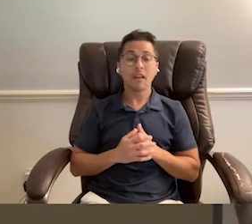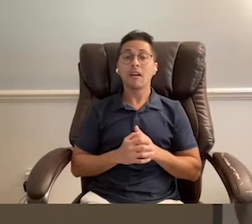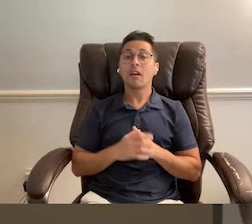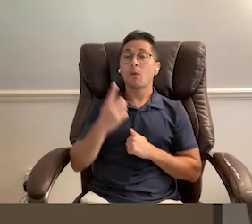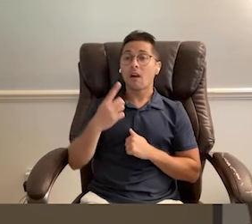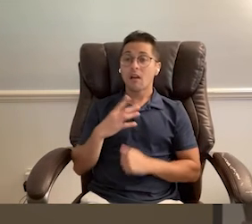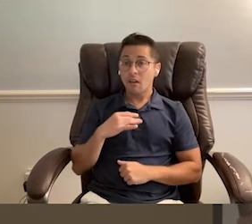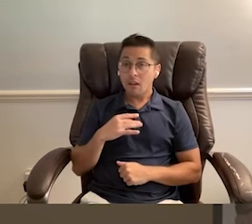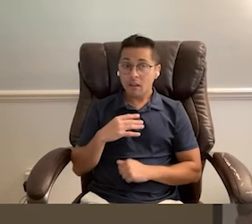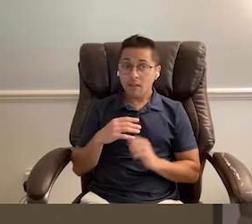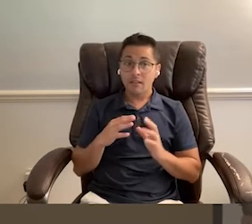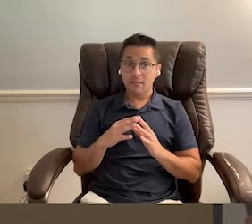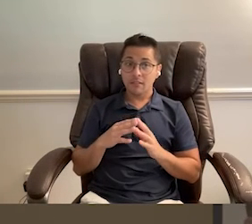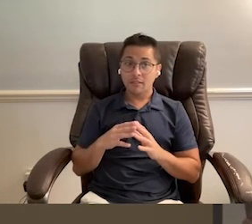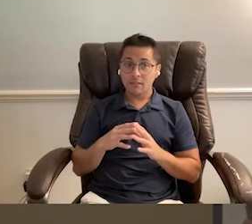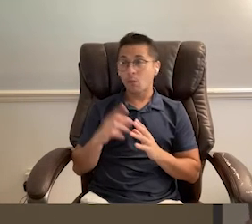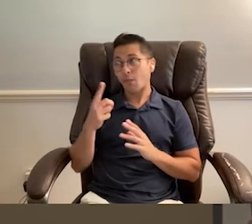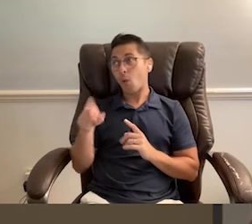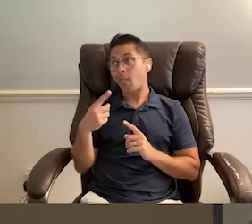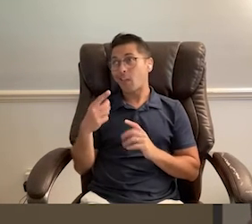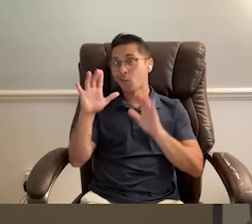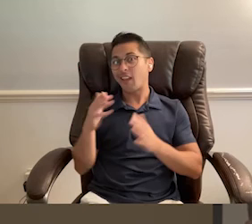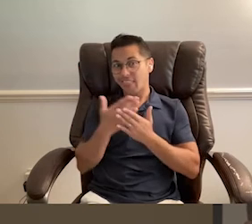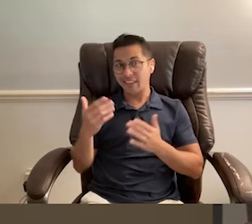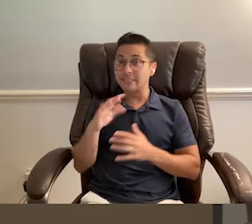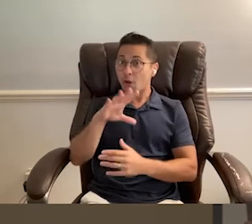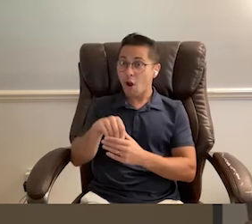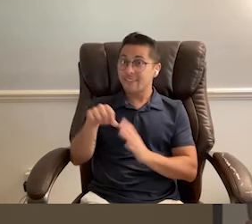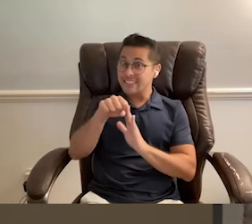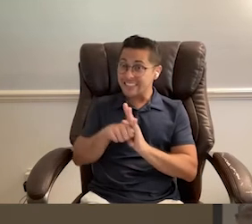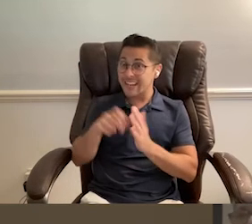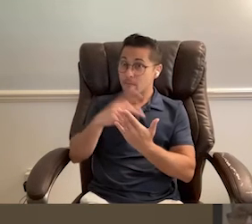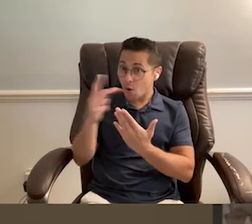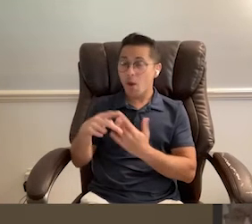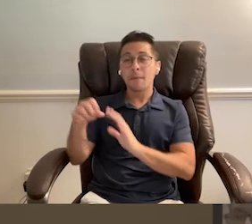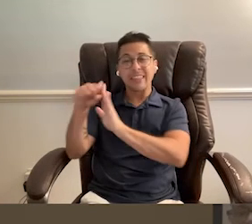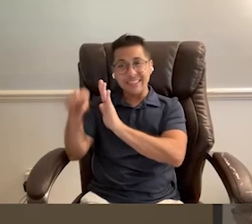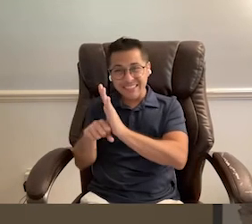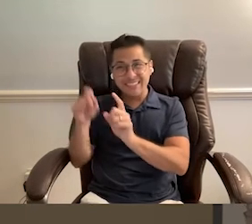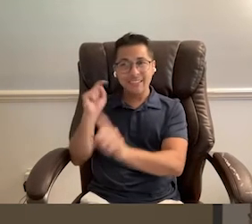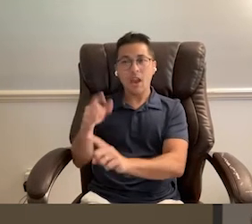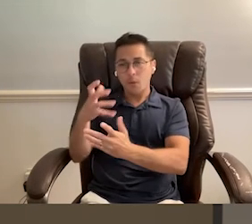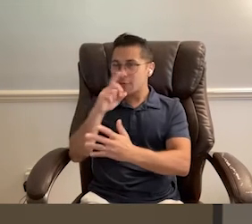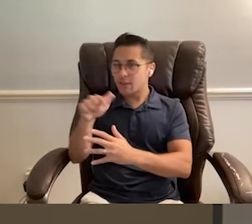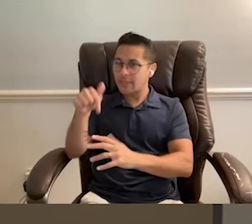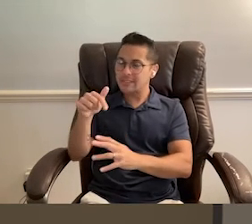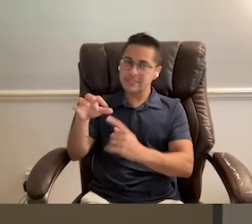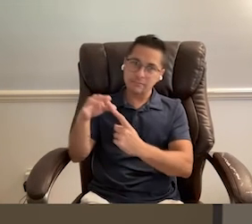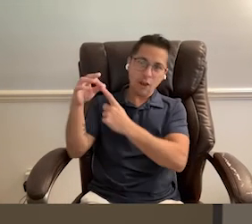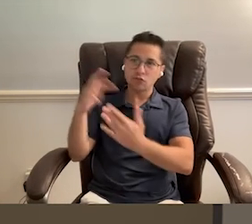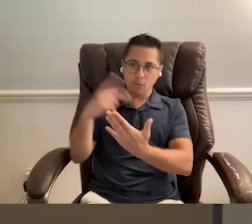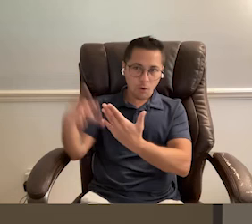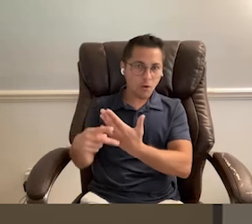one of the probably only great things about being a part of a state program is the state really wants to make sure that this is a successful program and make sure that there's funding